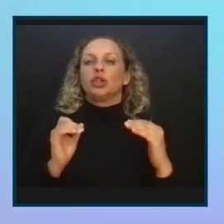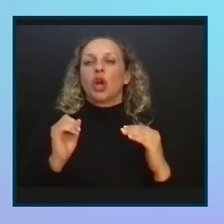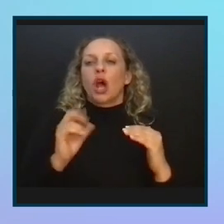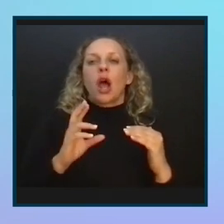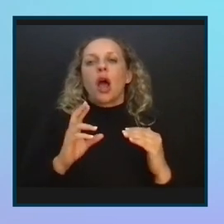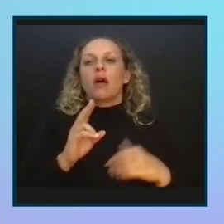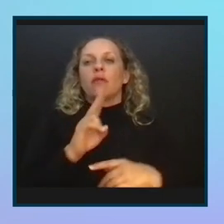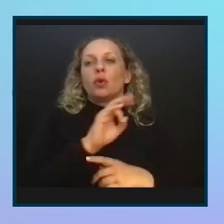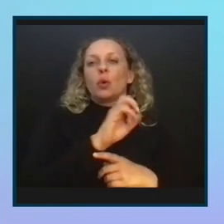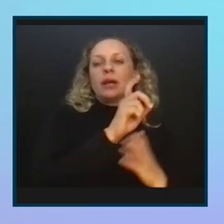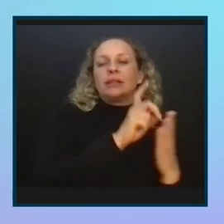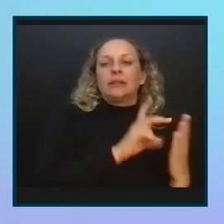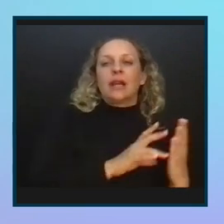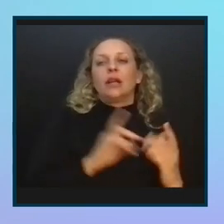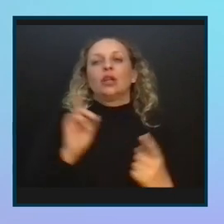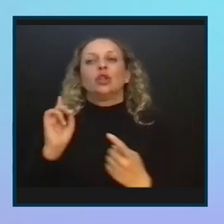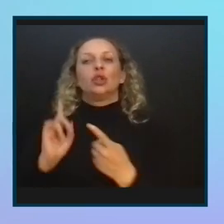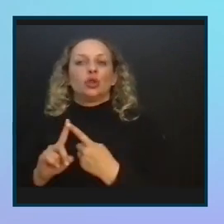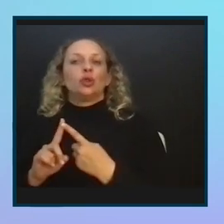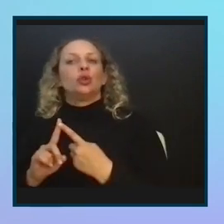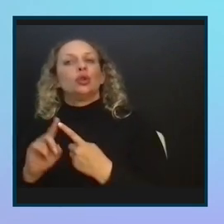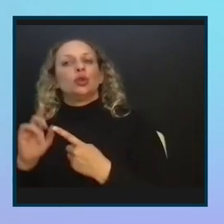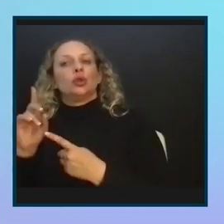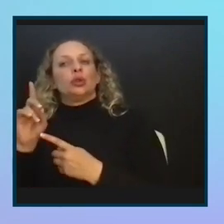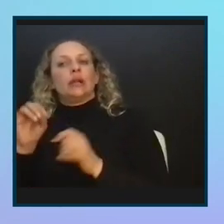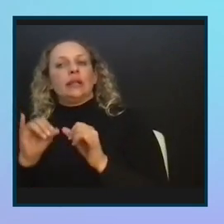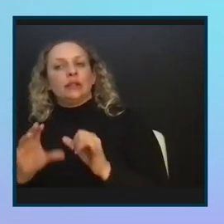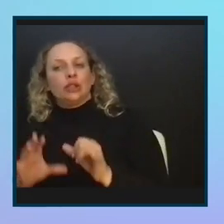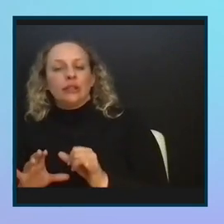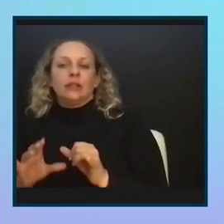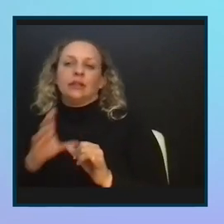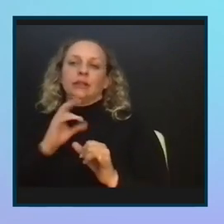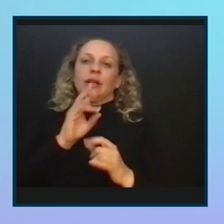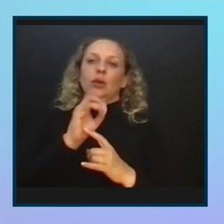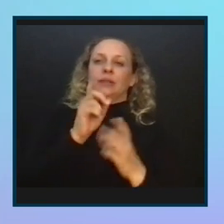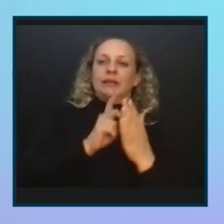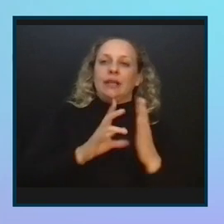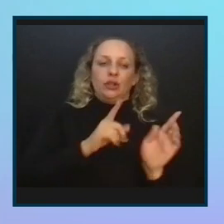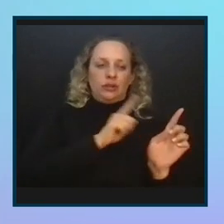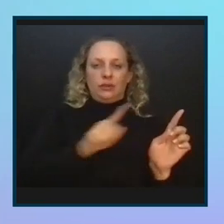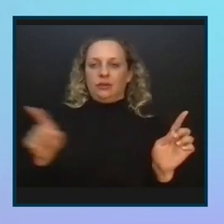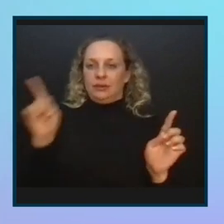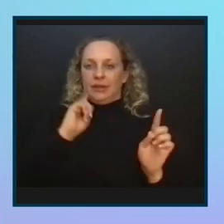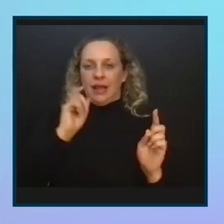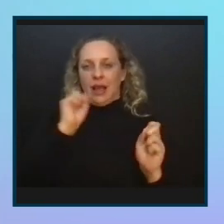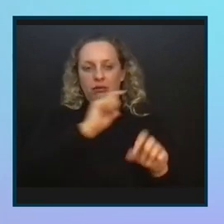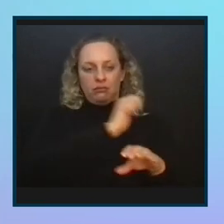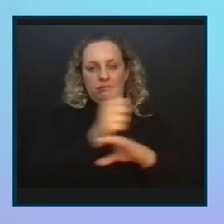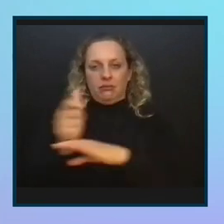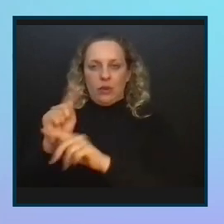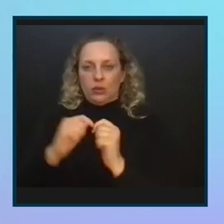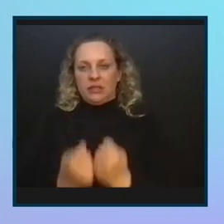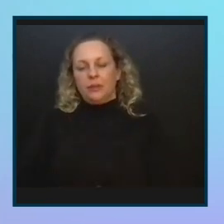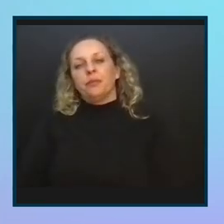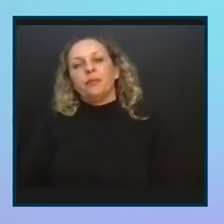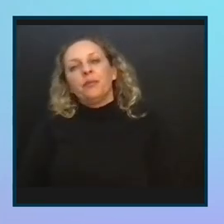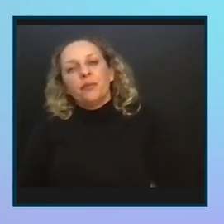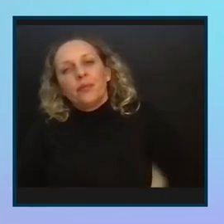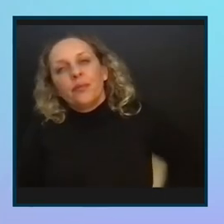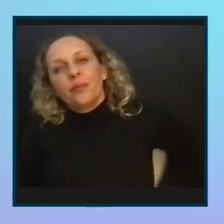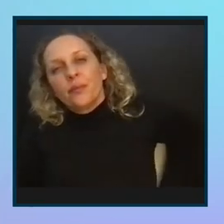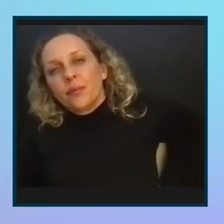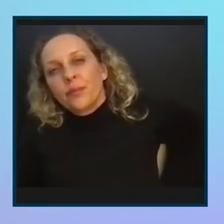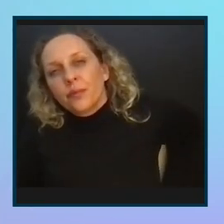to accessibility designers to engineers. Can you speak a little bit about the makeup of those teams?